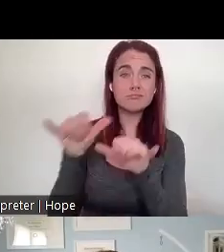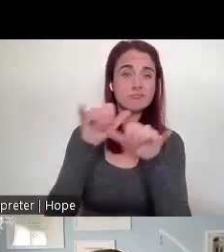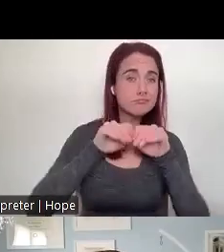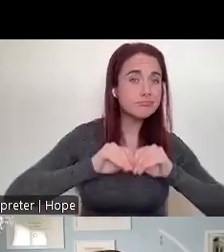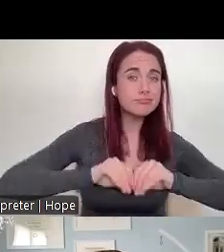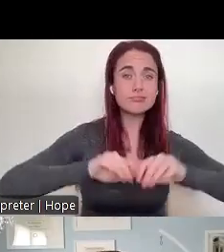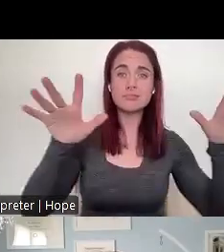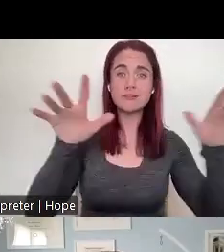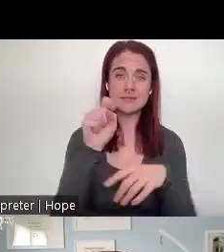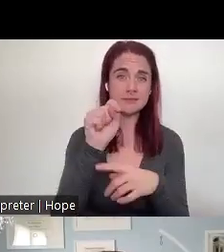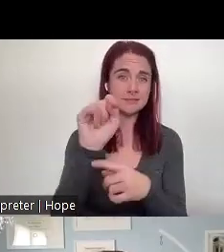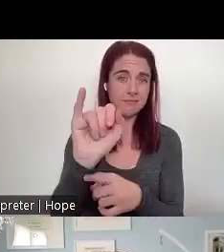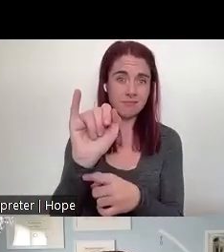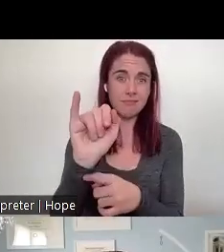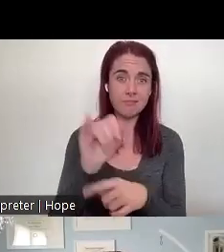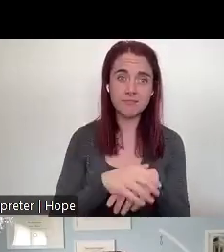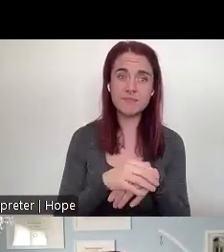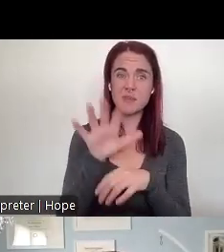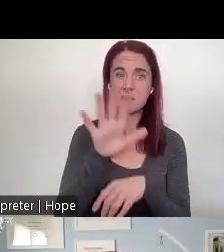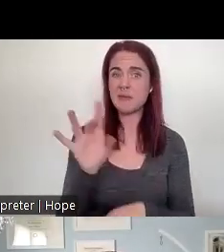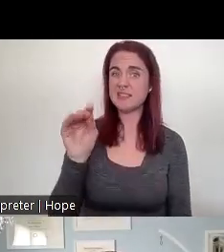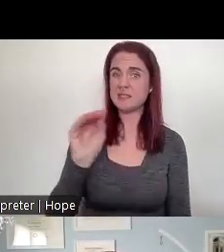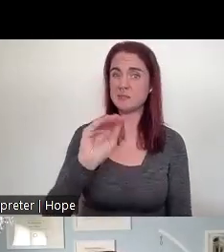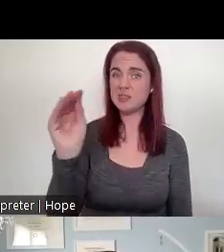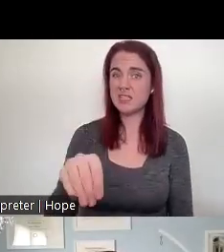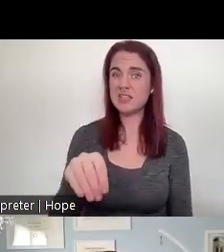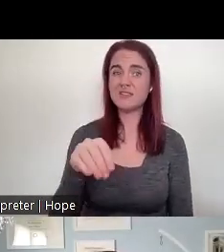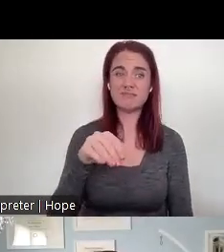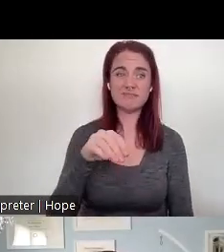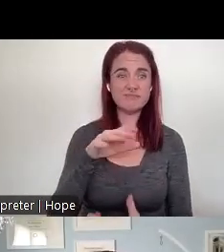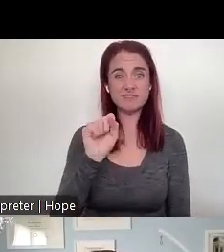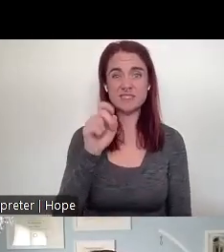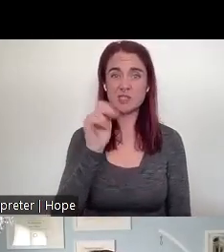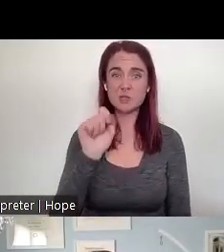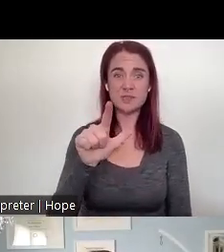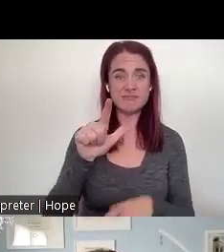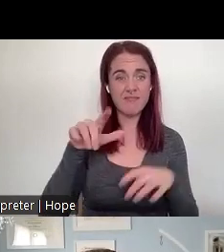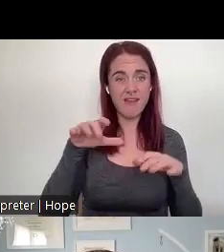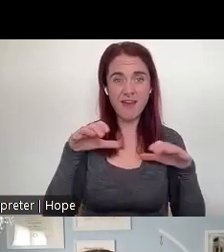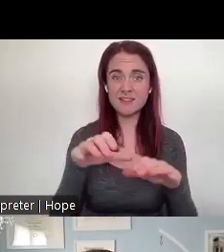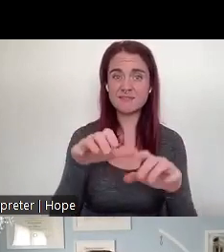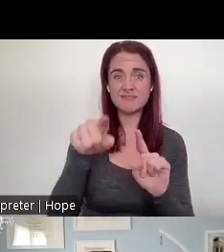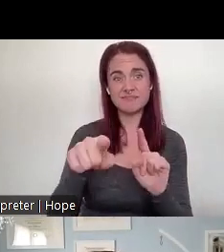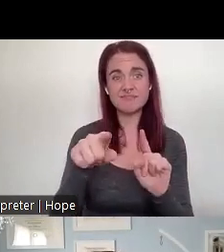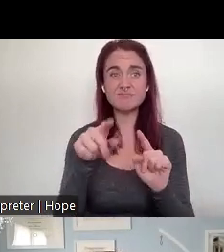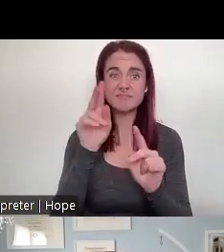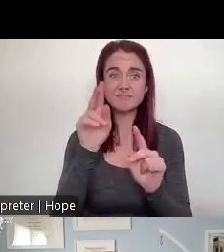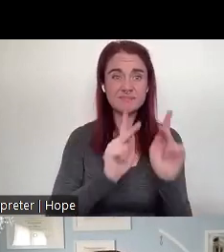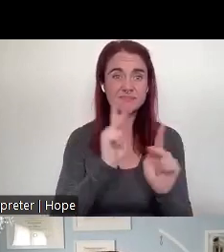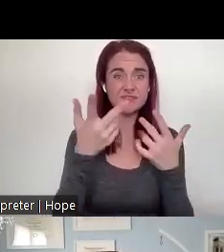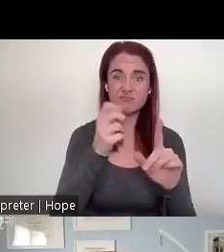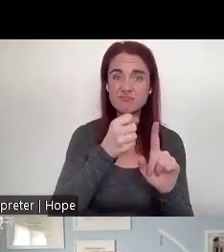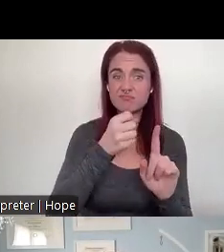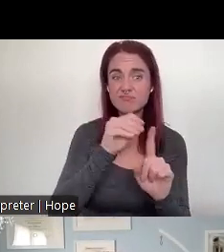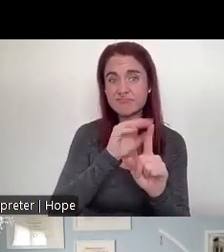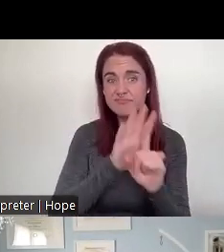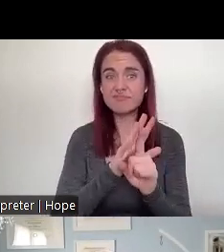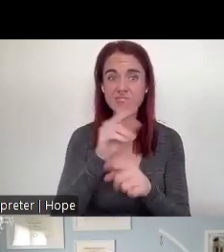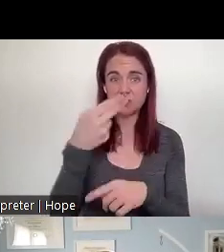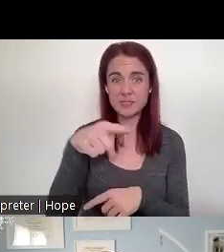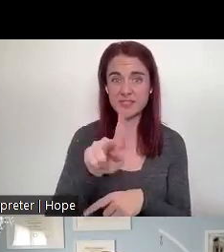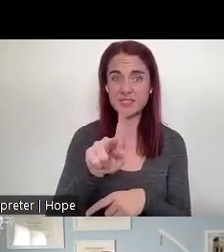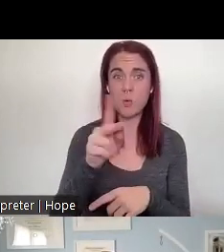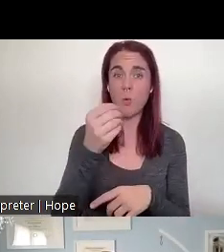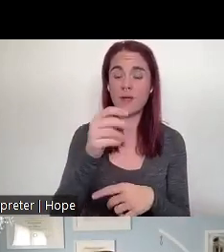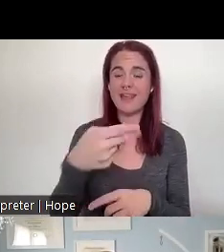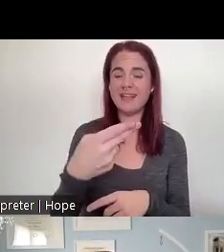or STI. About 80% of sexually active people may have or have been exposed to HPV. Many